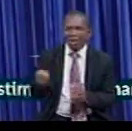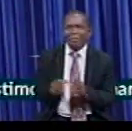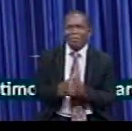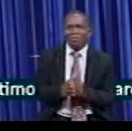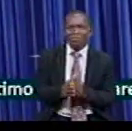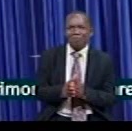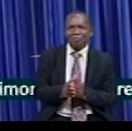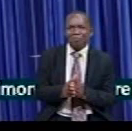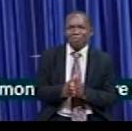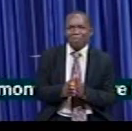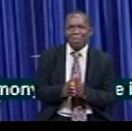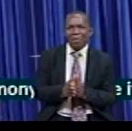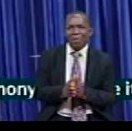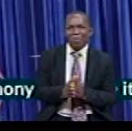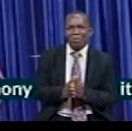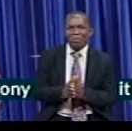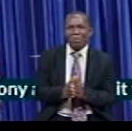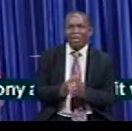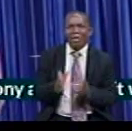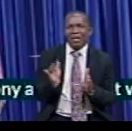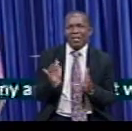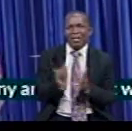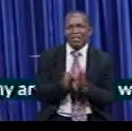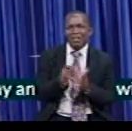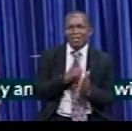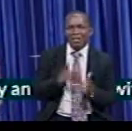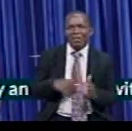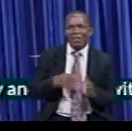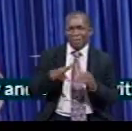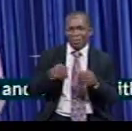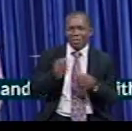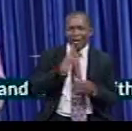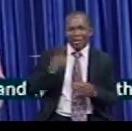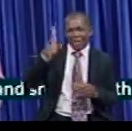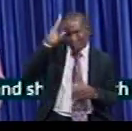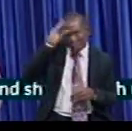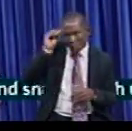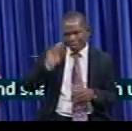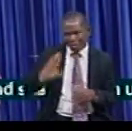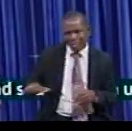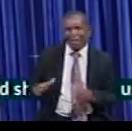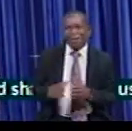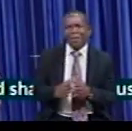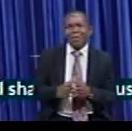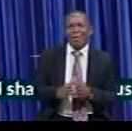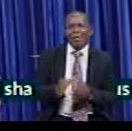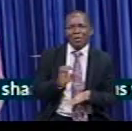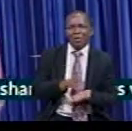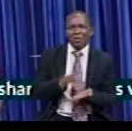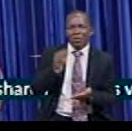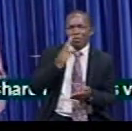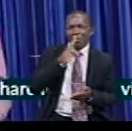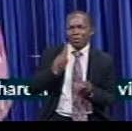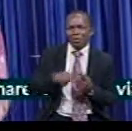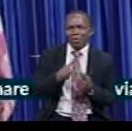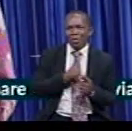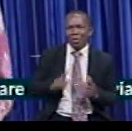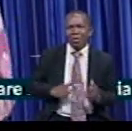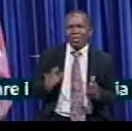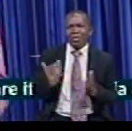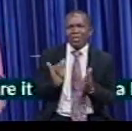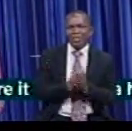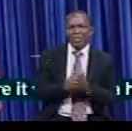request was that the male child would become a man of God. And praise be to the Lord that I am the child, and by the grace of